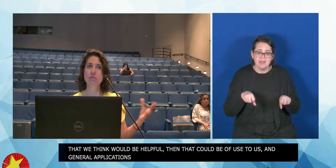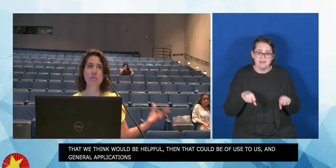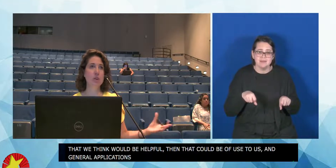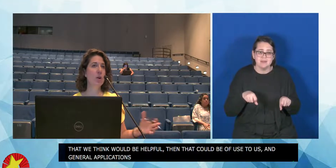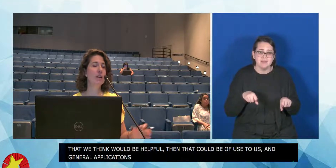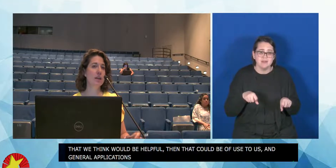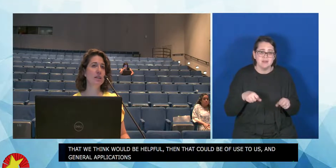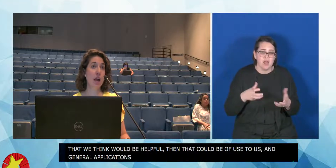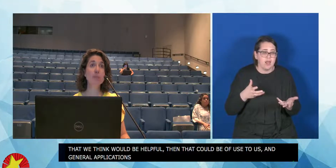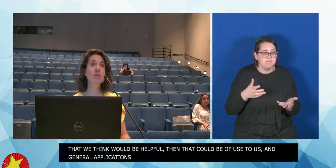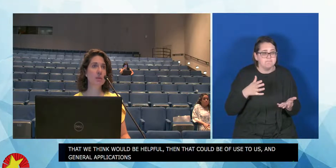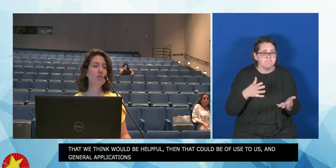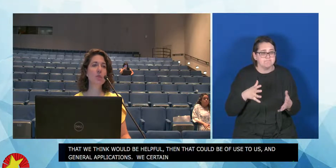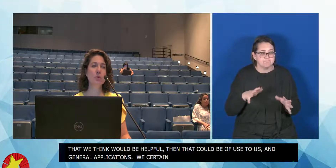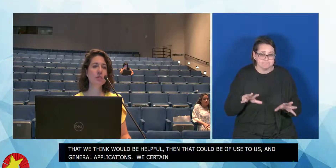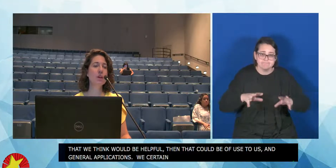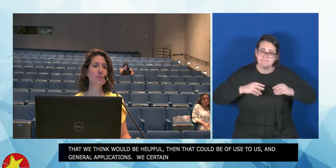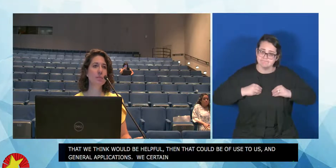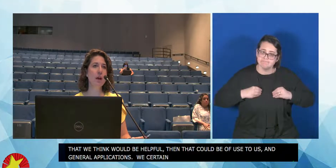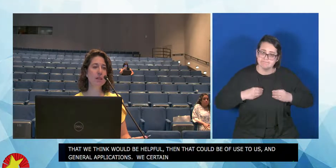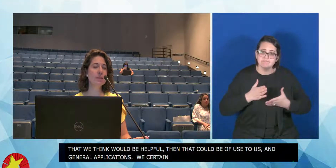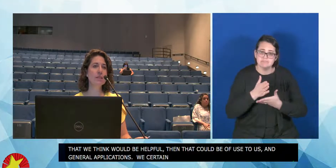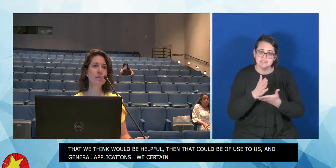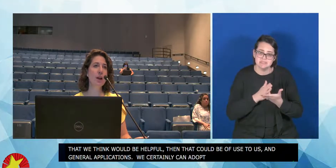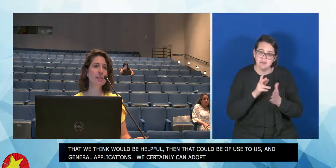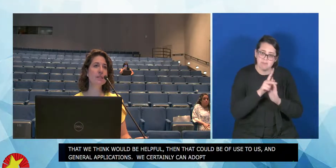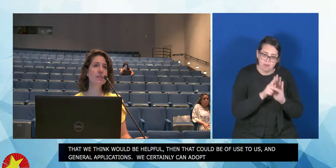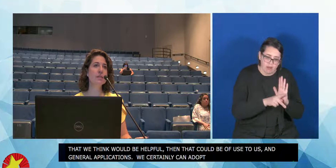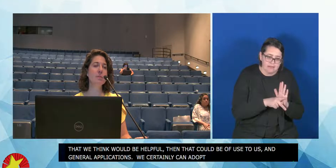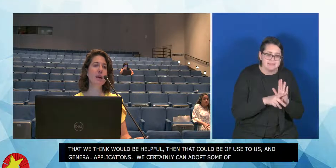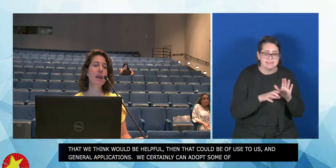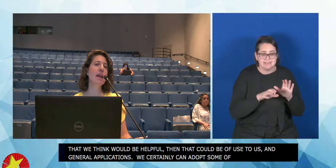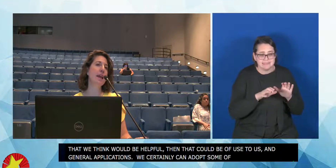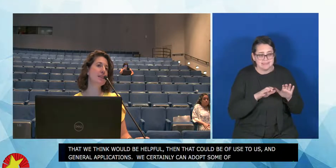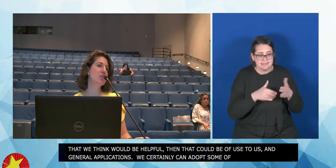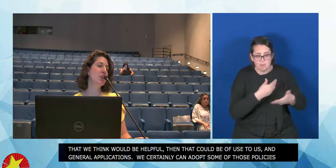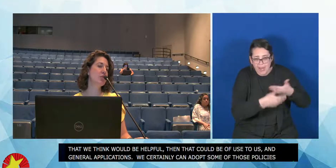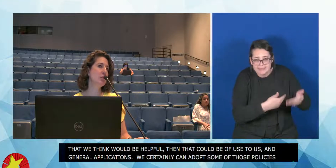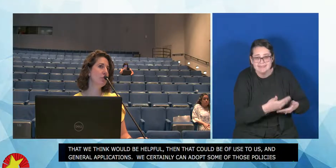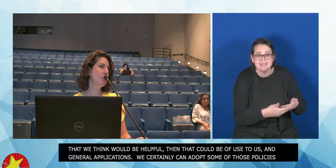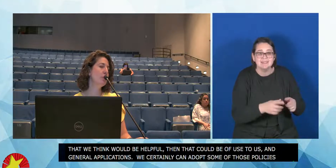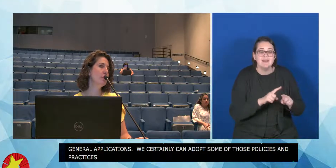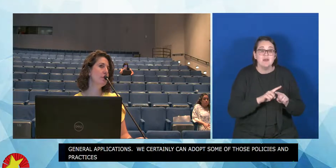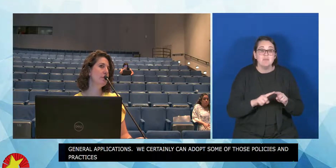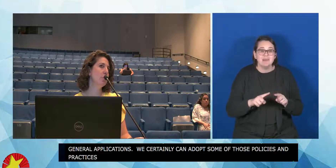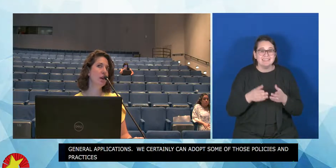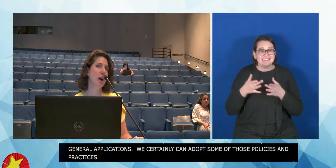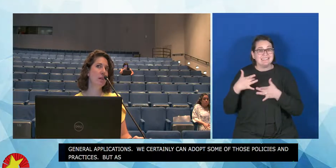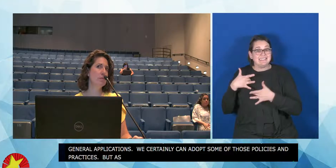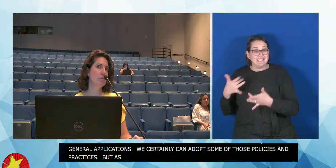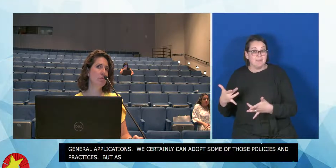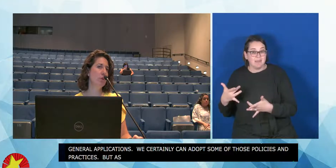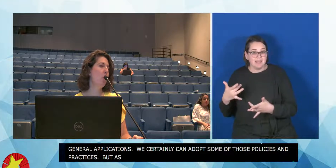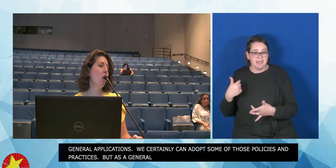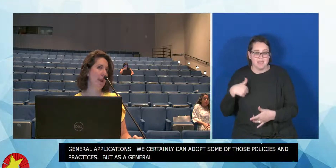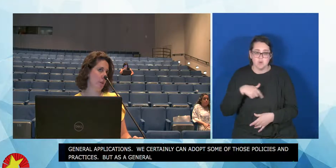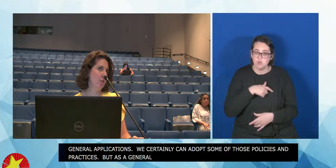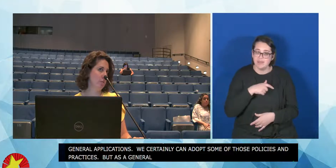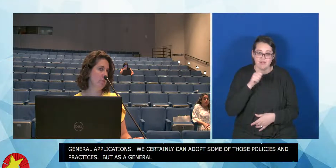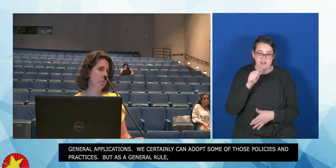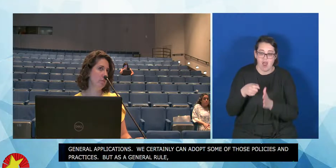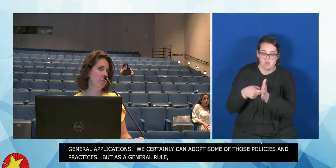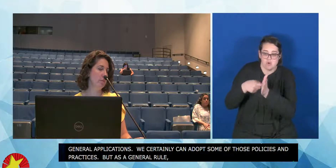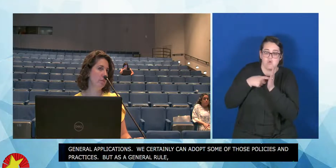can adopt some of those policies and practices, but as a general rule, we're not